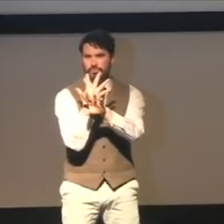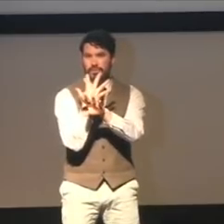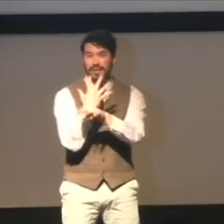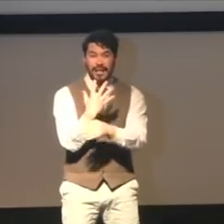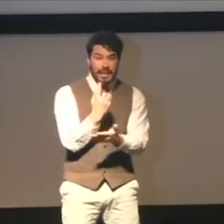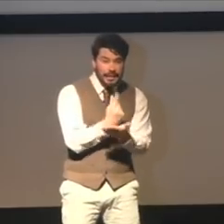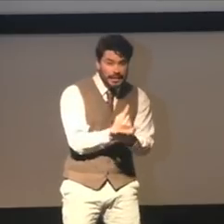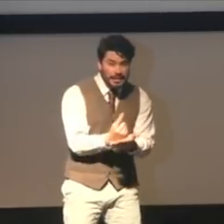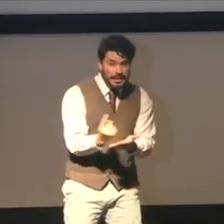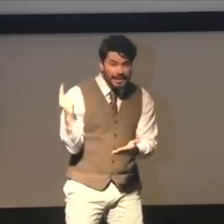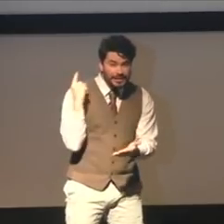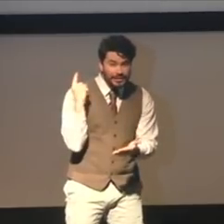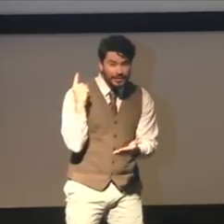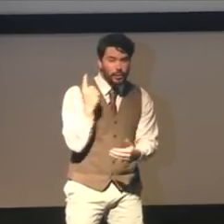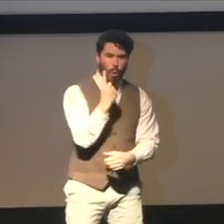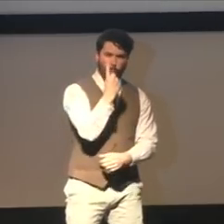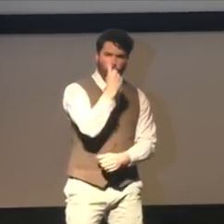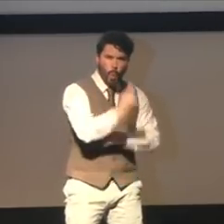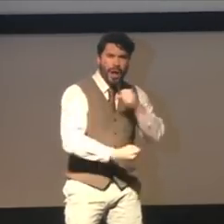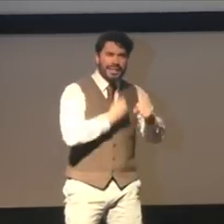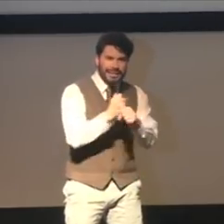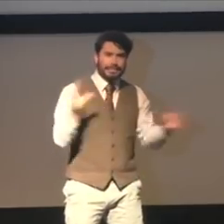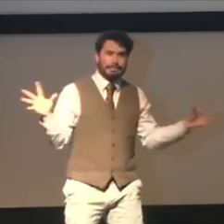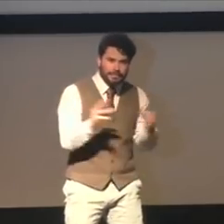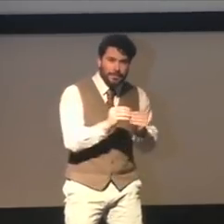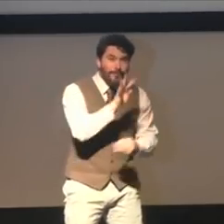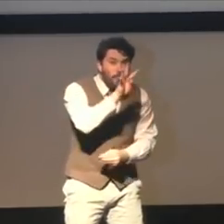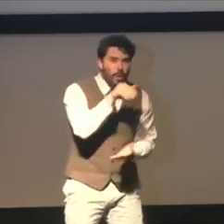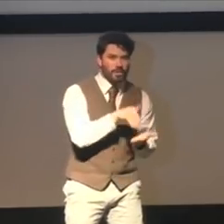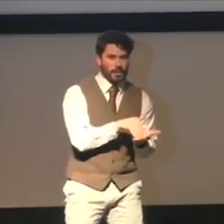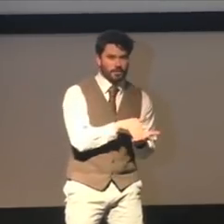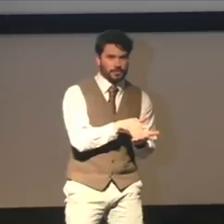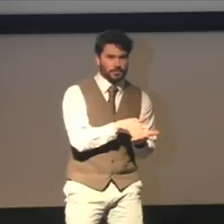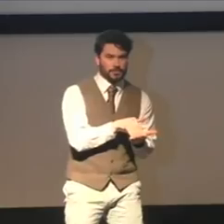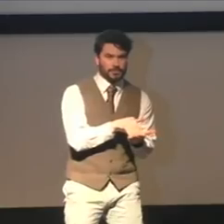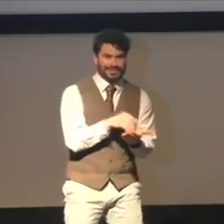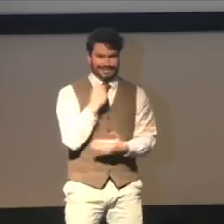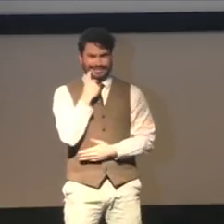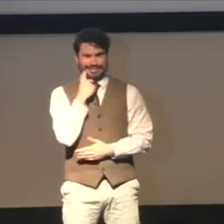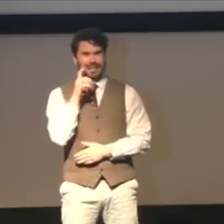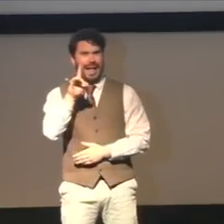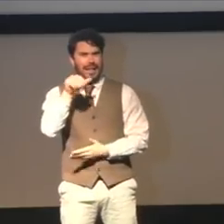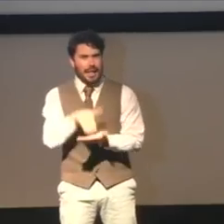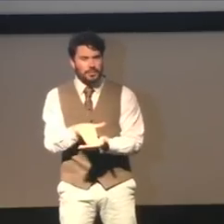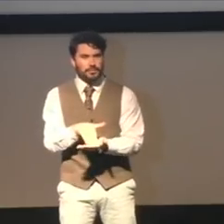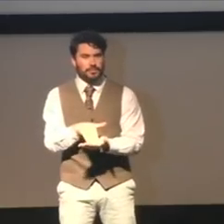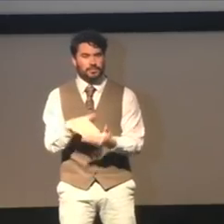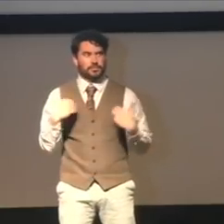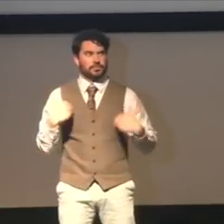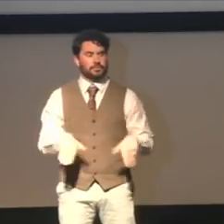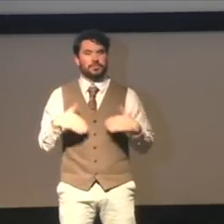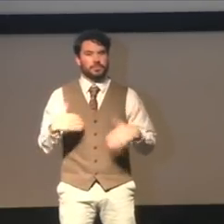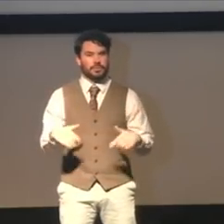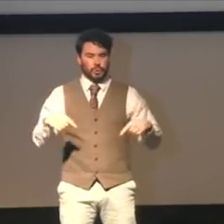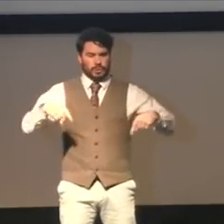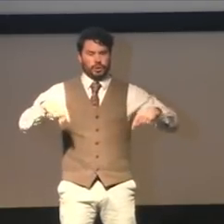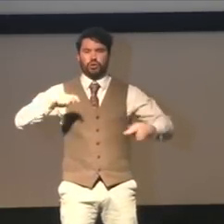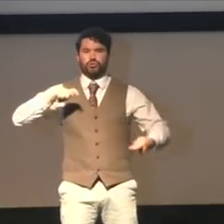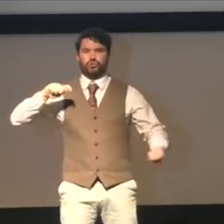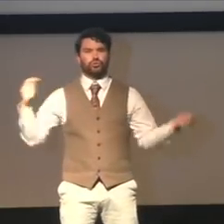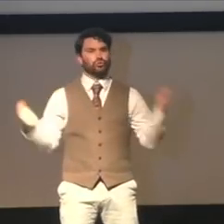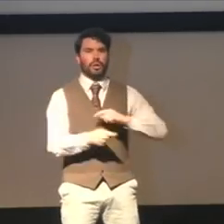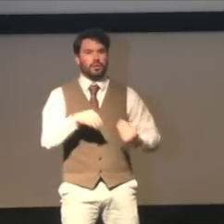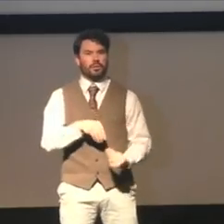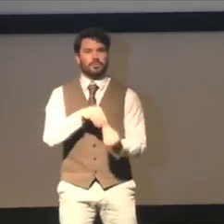year, we did 4,000. So we've already changed the way we provide care, and this